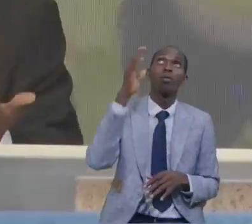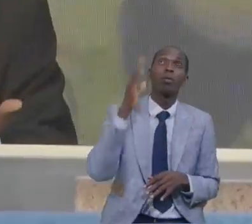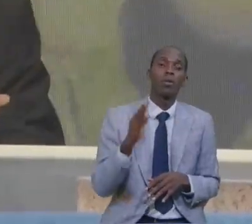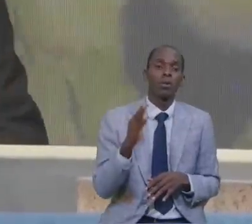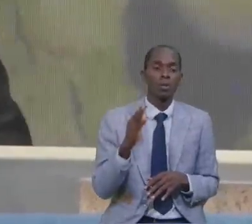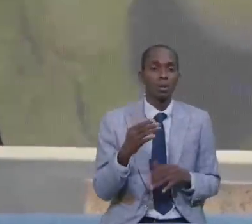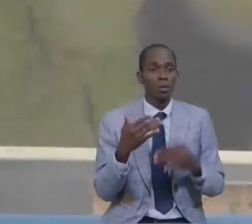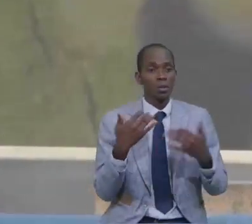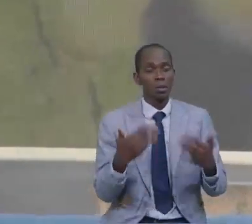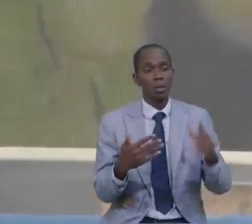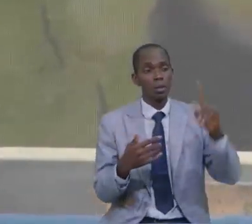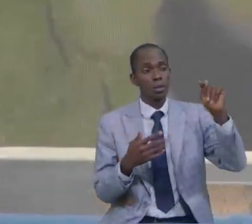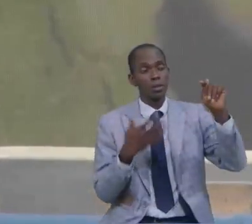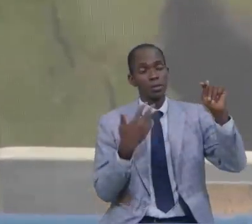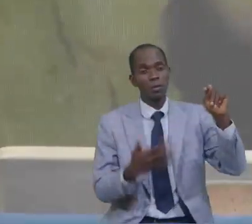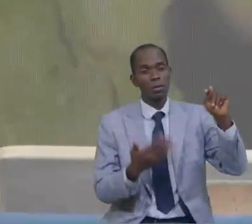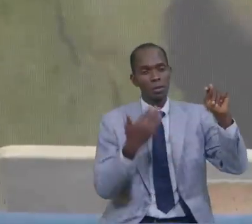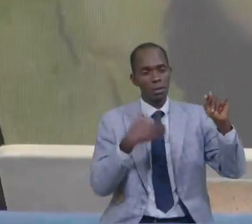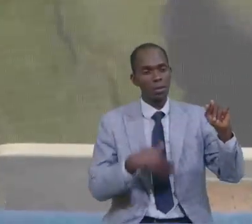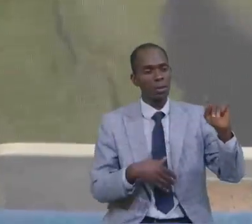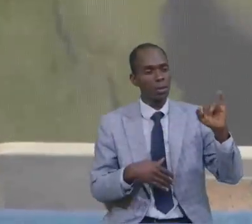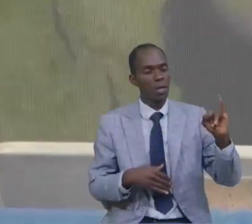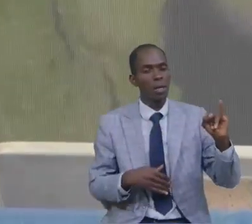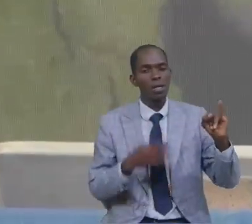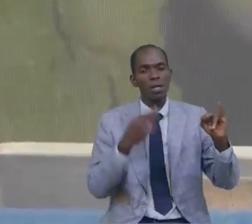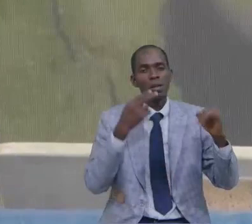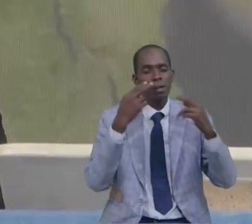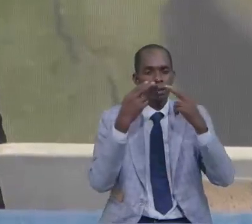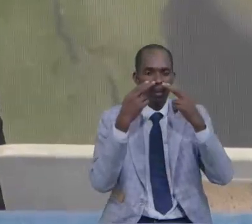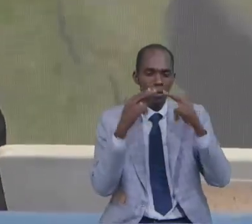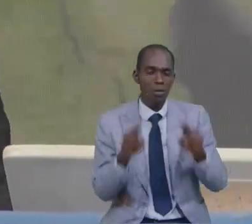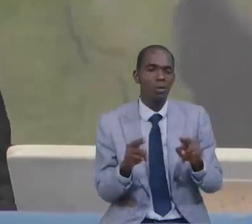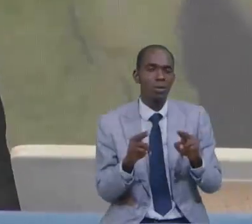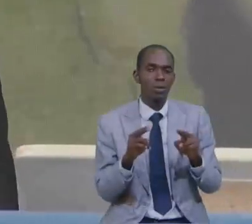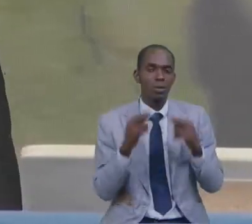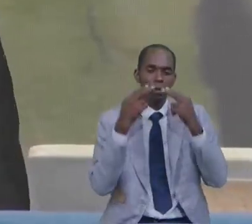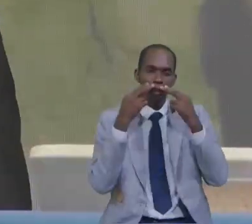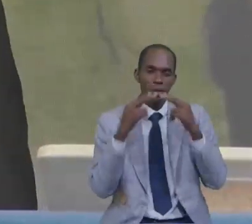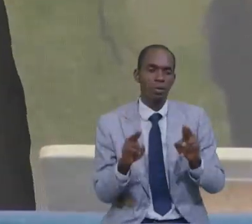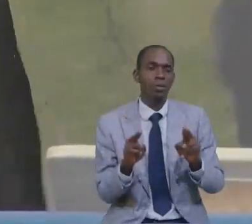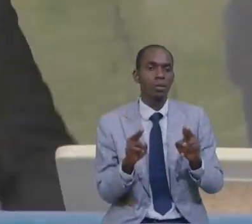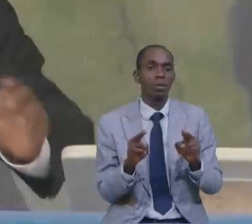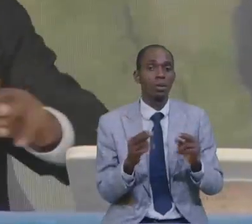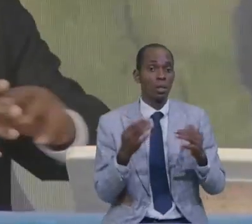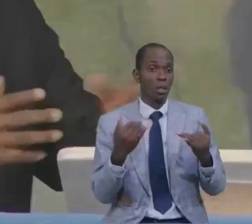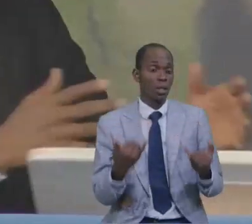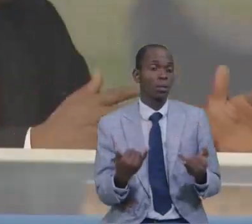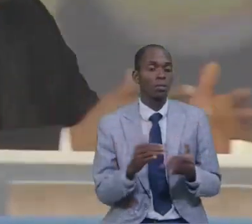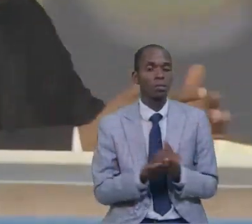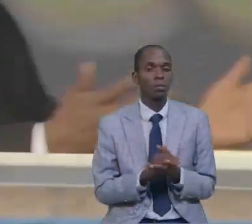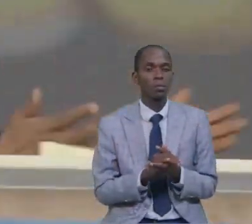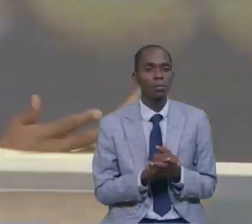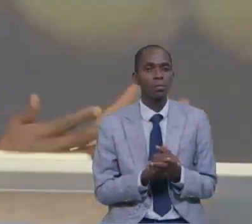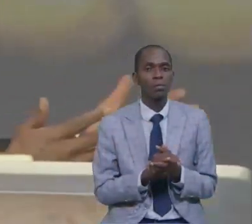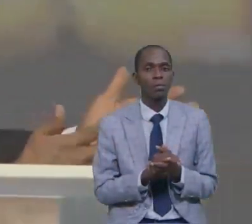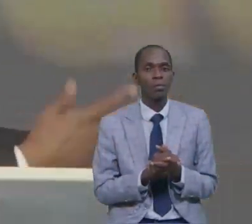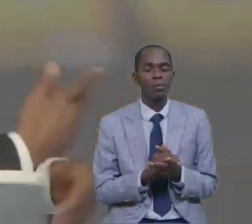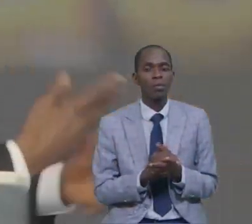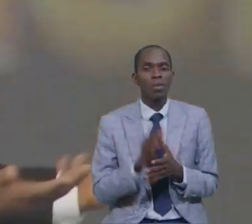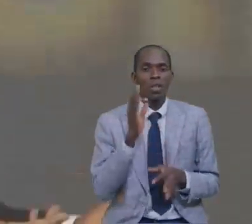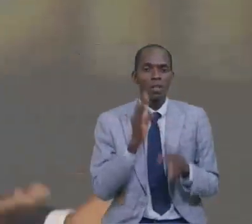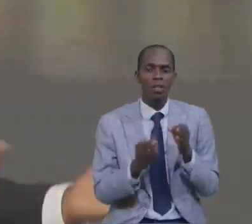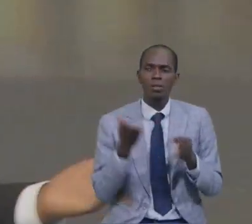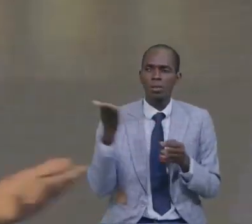Now, if they are causing trouble somewhere, you are innocent of that trouble. If they are